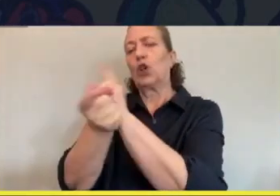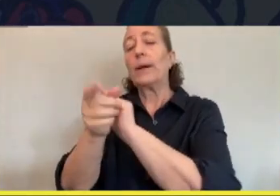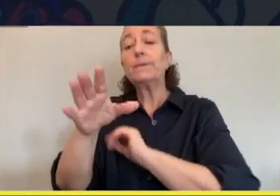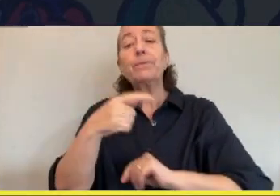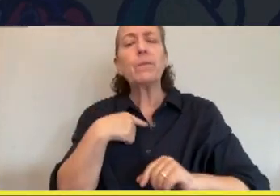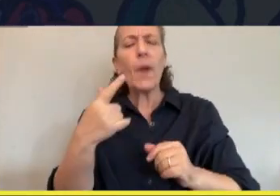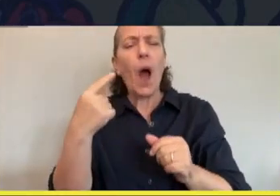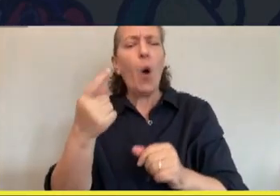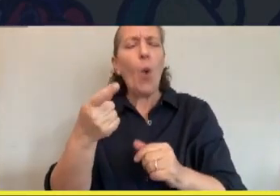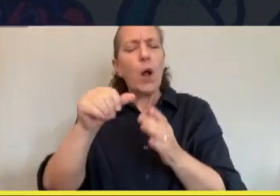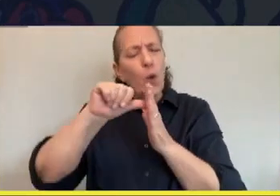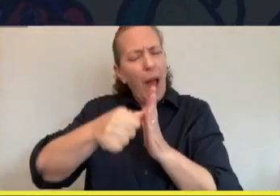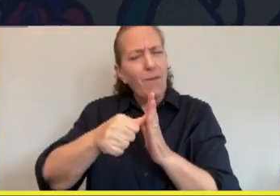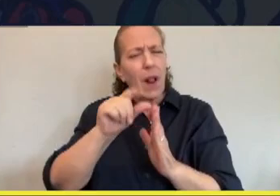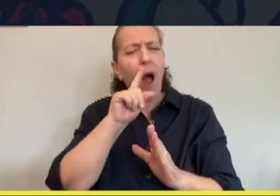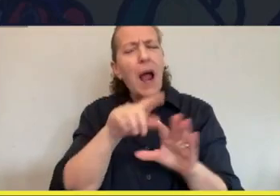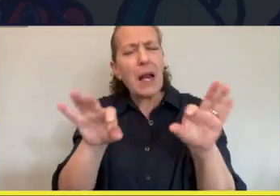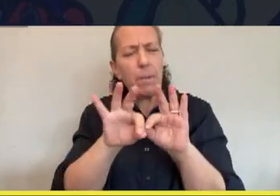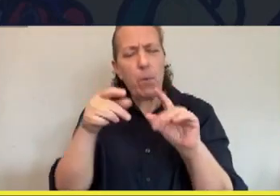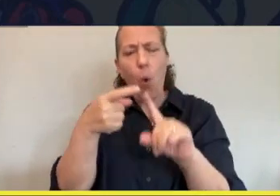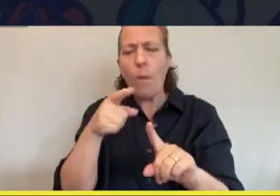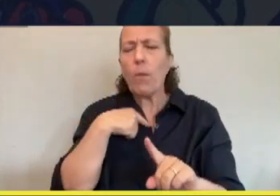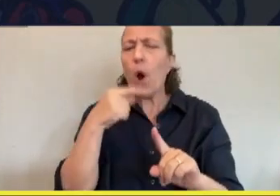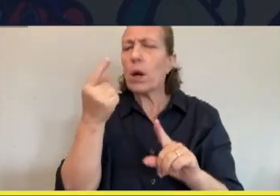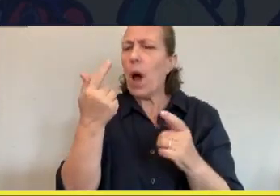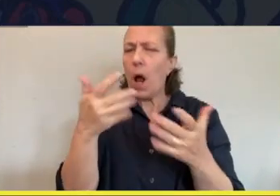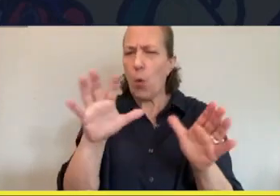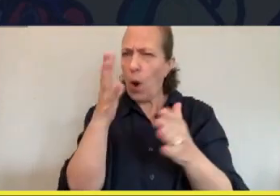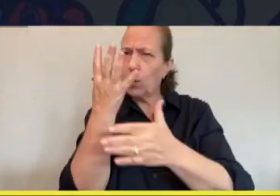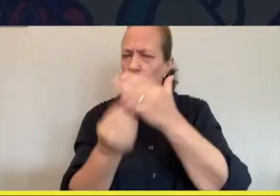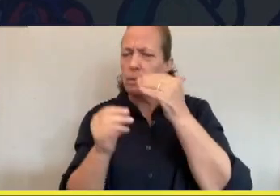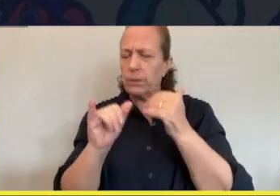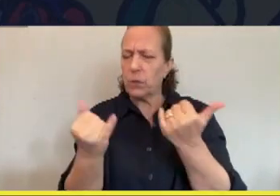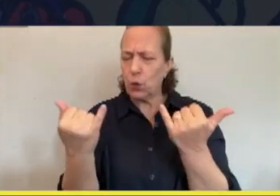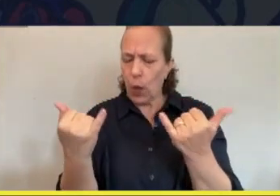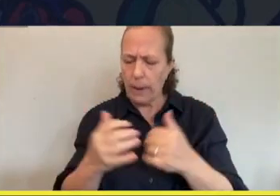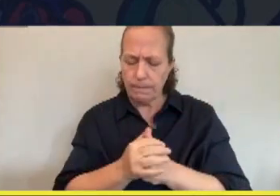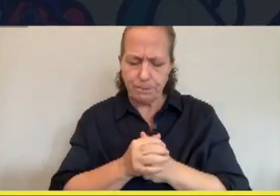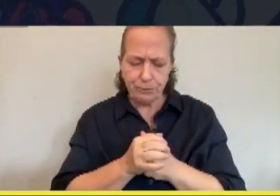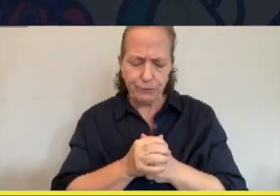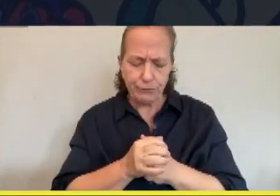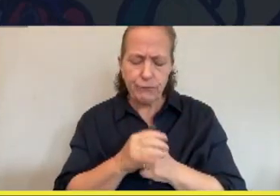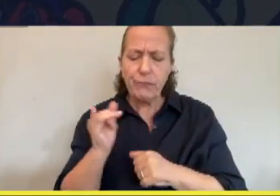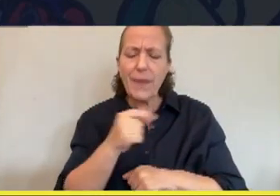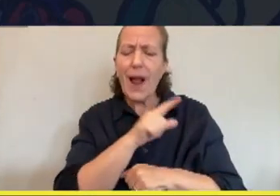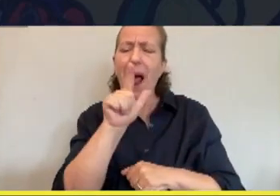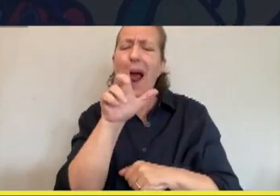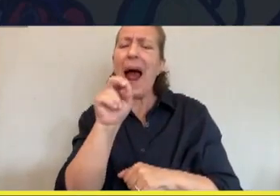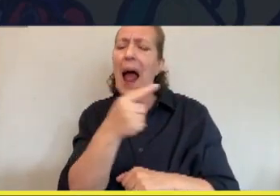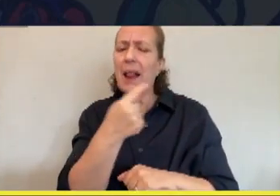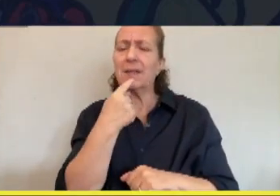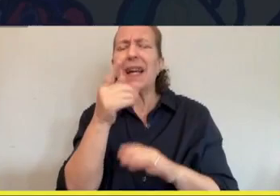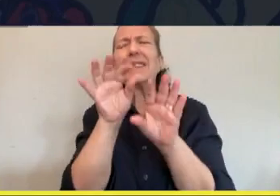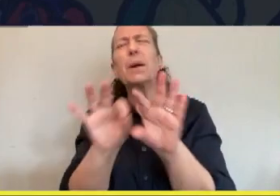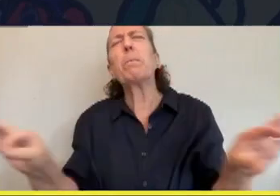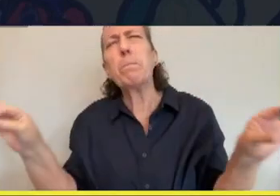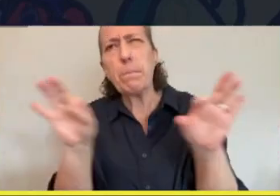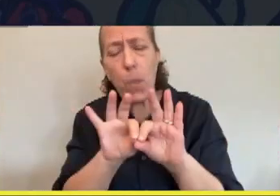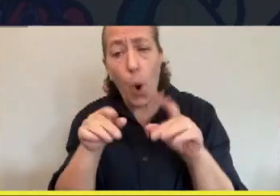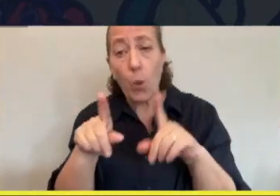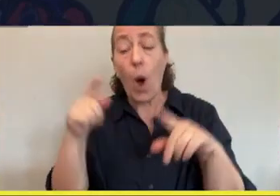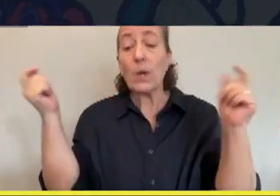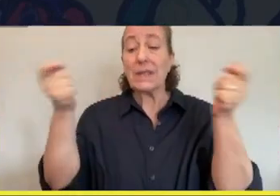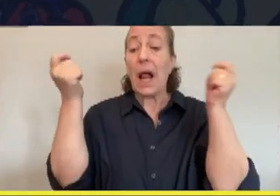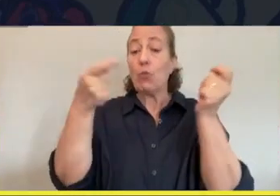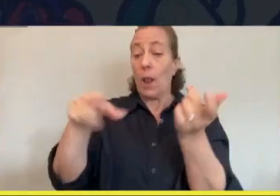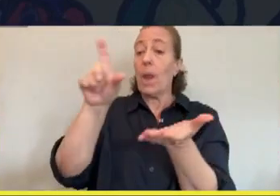point that shouldn't be lost throughout the conversation today. As Alan mentioned, it's critically important that as we celebrate the publication of new and